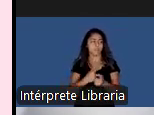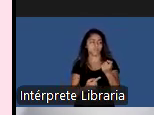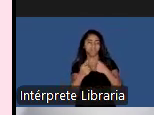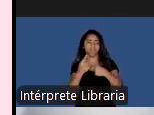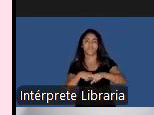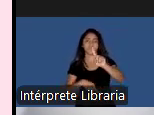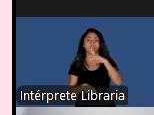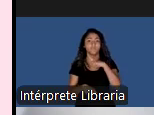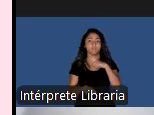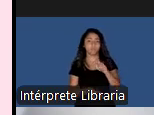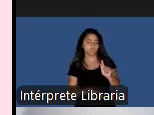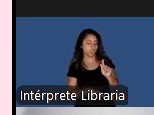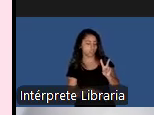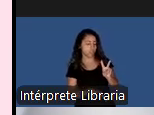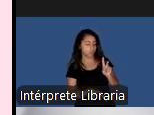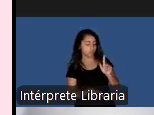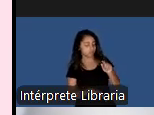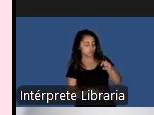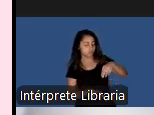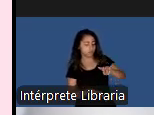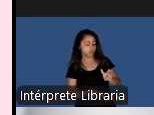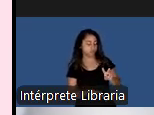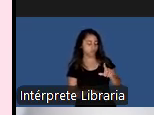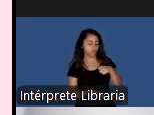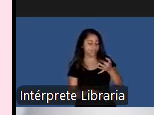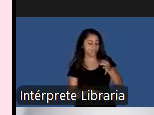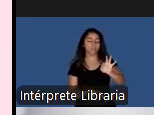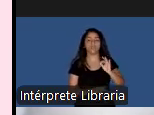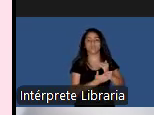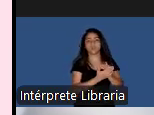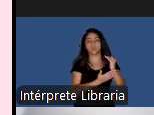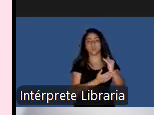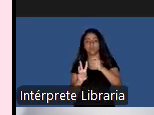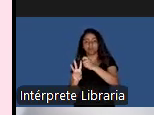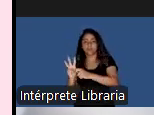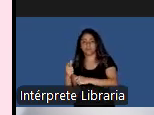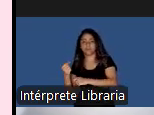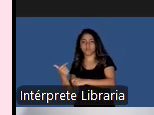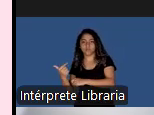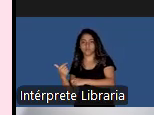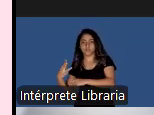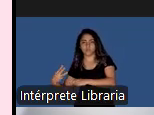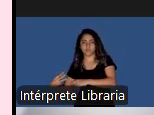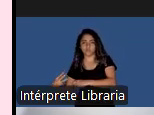Brazil. GMV 10% higher when compared to